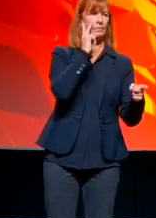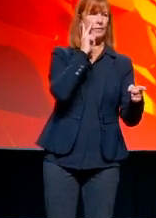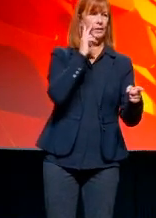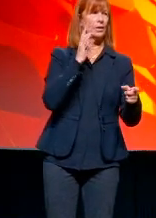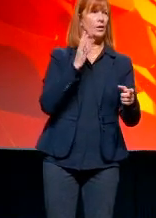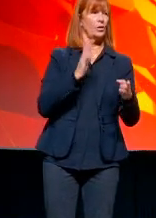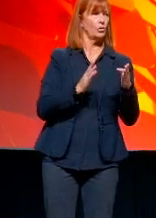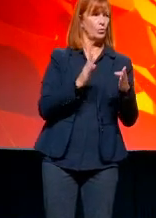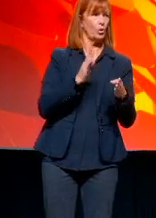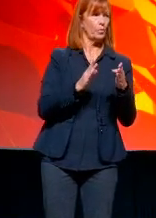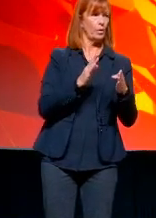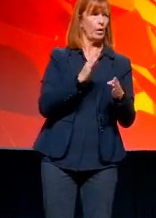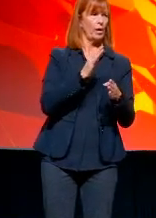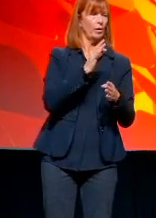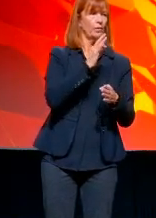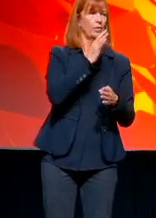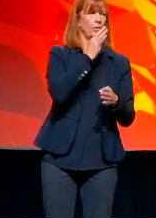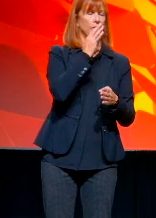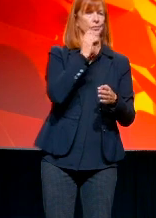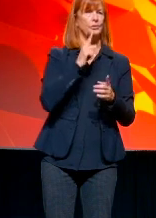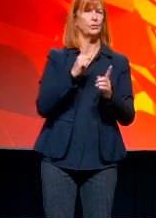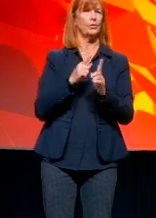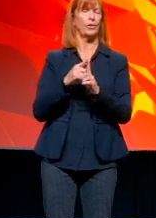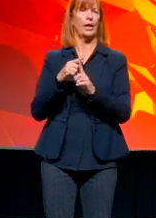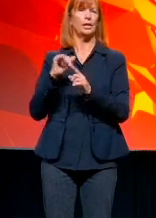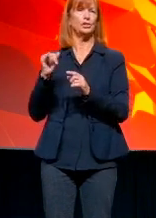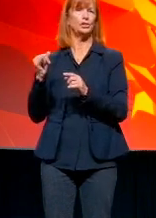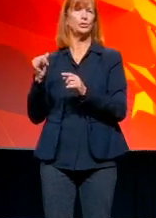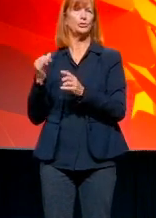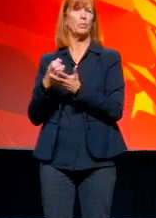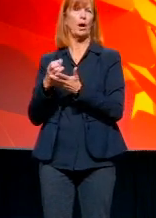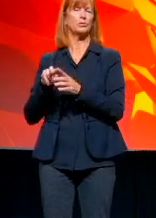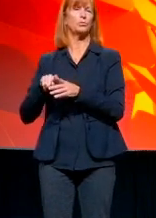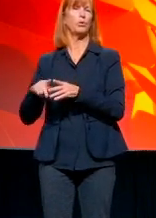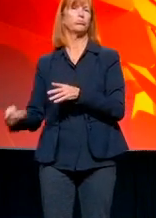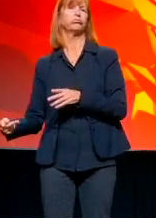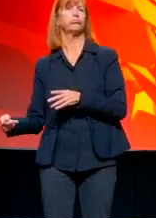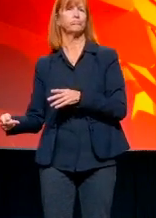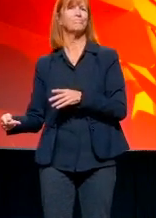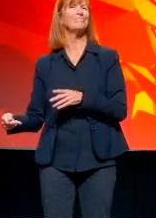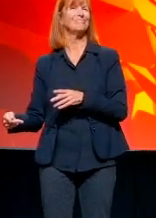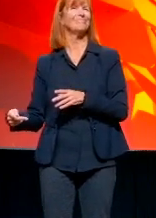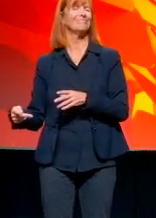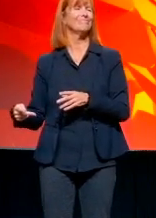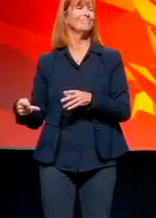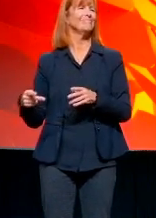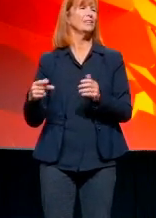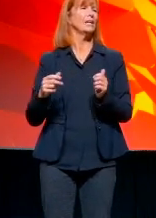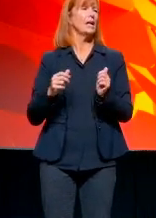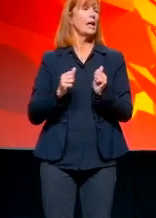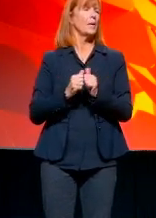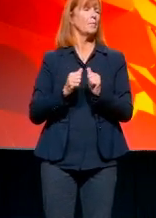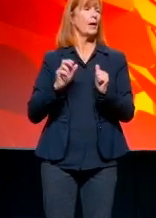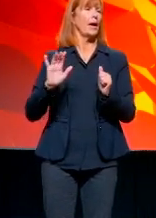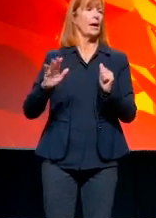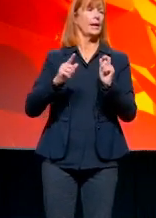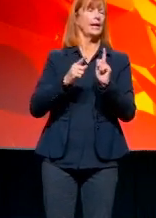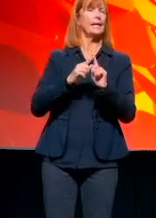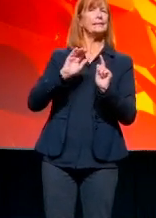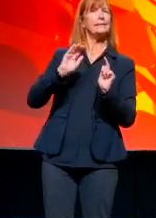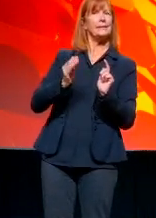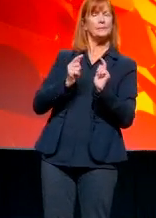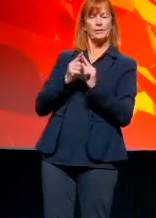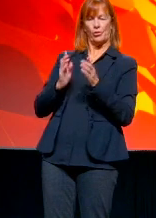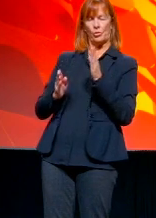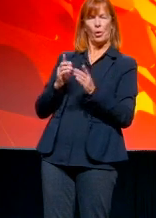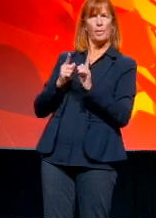robot is about to knock off the juice box, and using the visual world model, it can hallucinate how the future looks like if